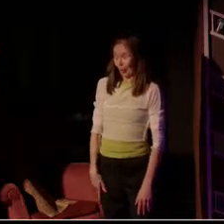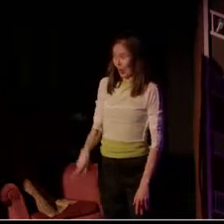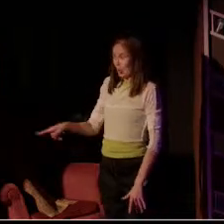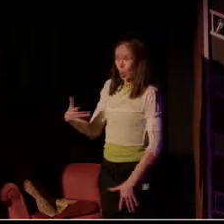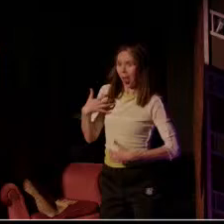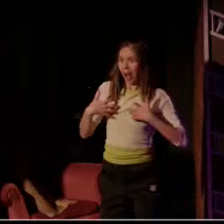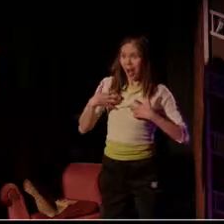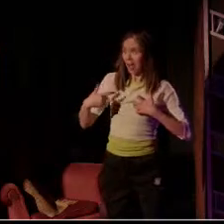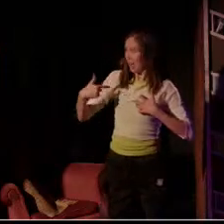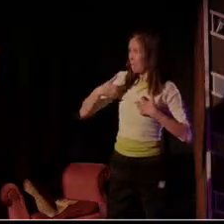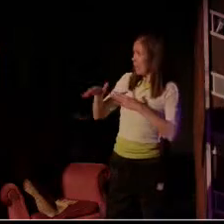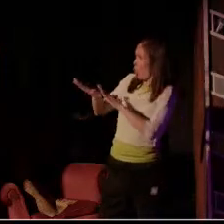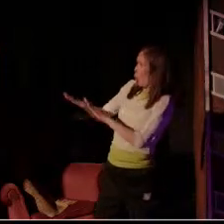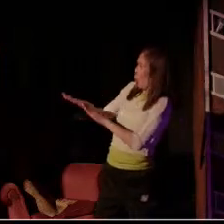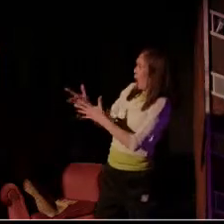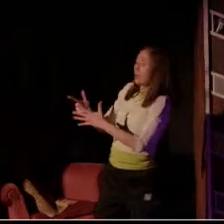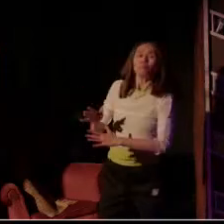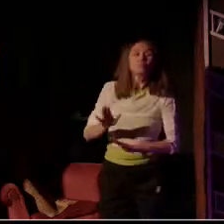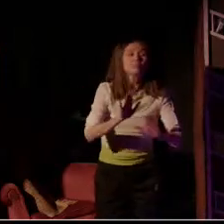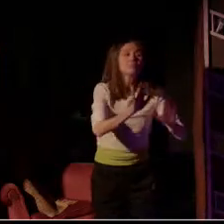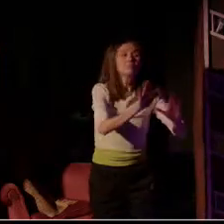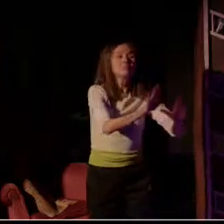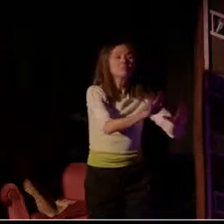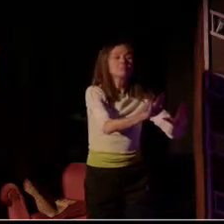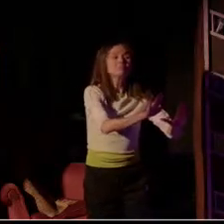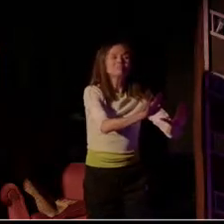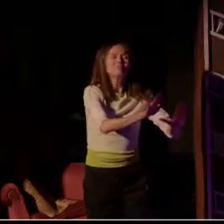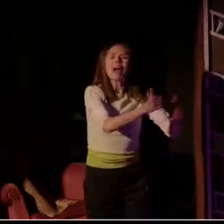or felt more needful of it. I'll hear you by and by.